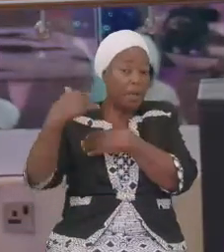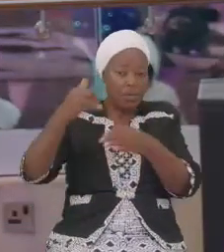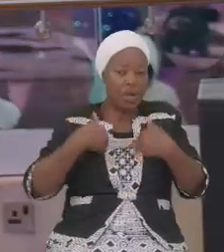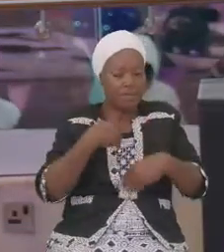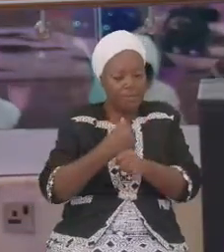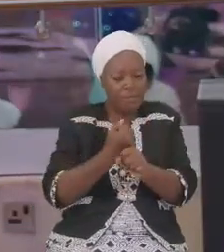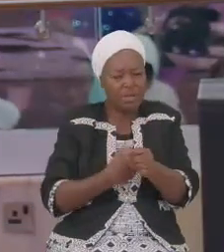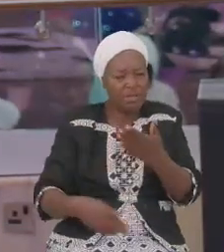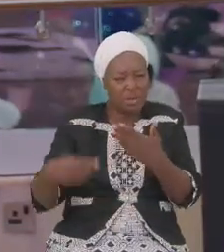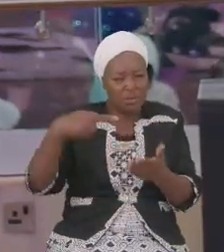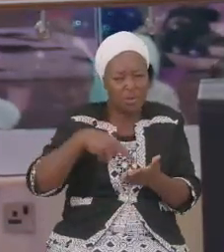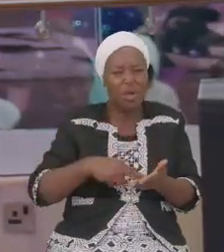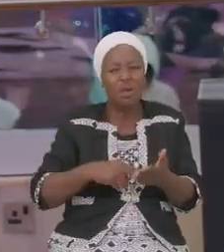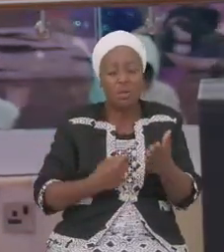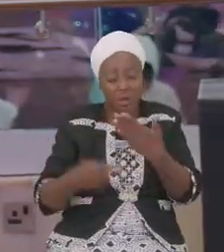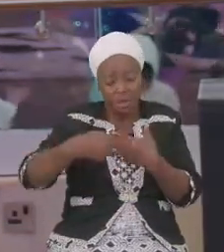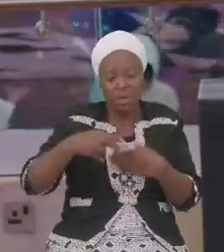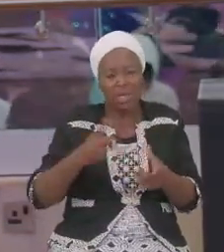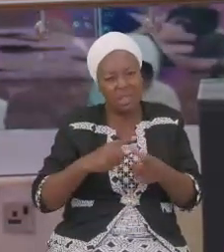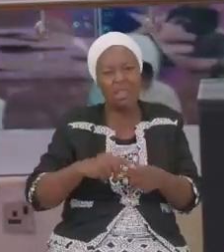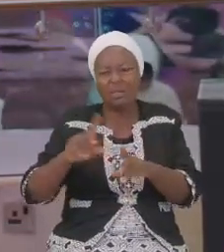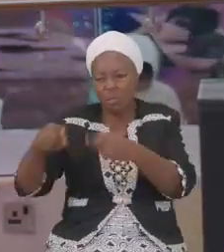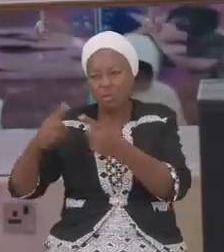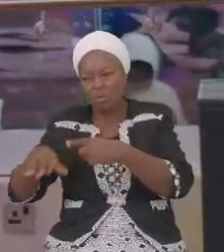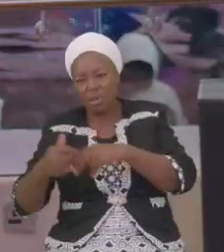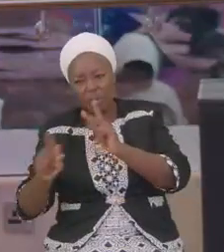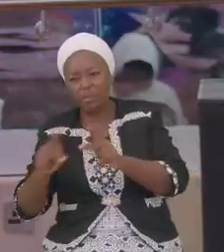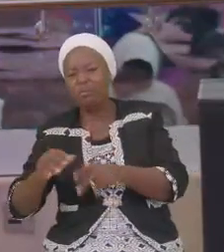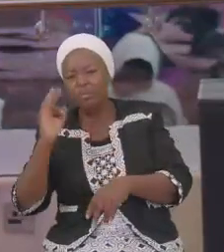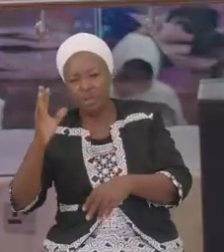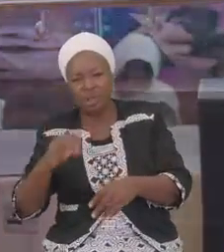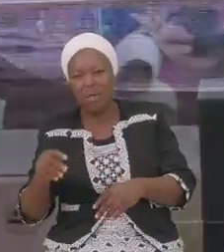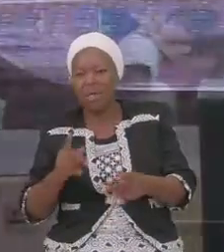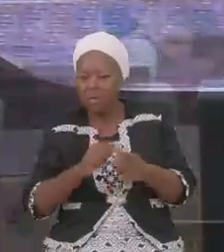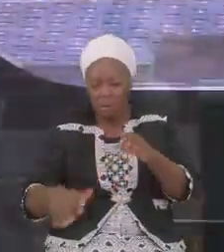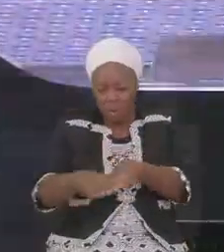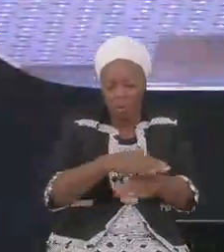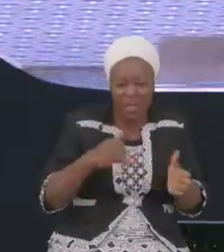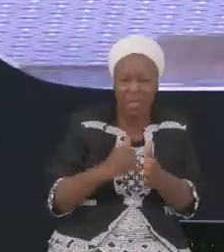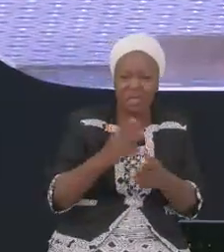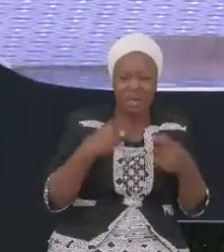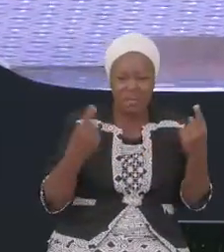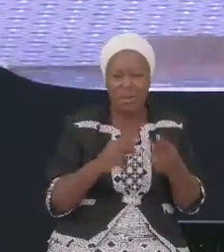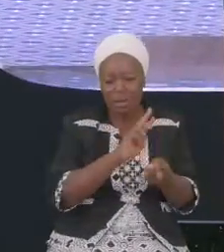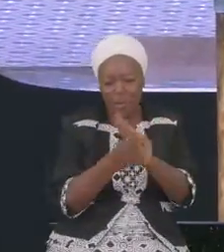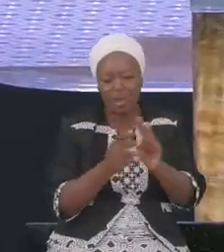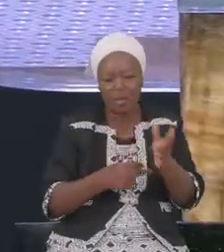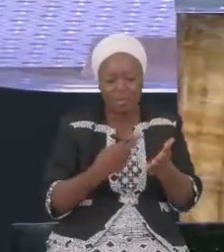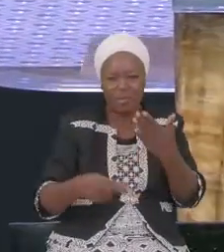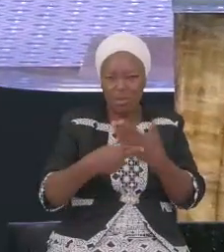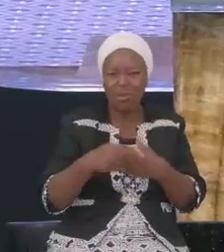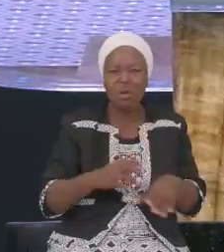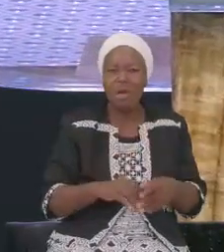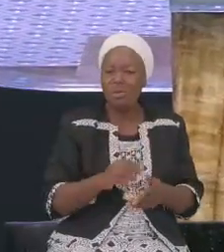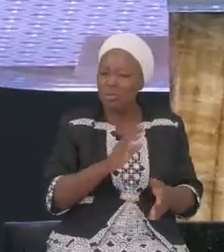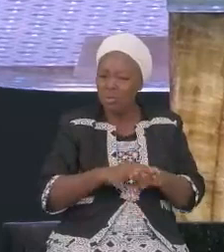restitution. Preach that to others too. Don't cover it up. Repentance, restitution, don't cover it up. Repentance and making